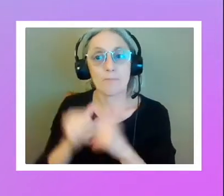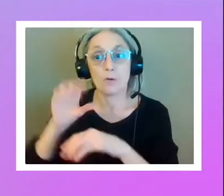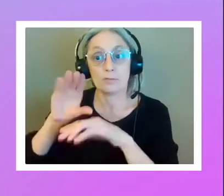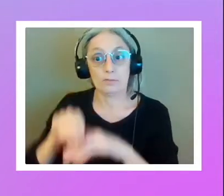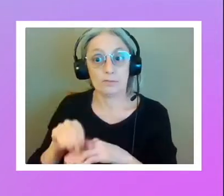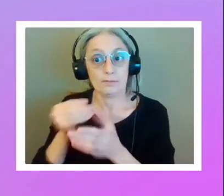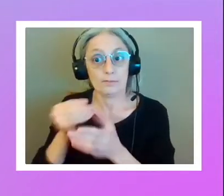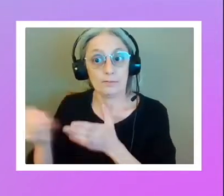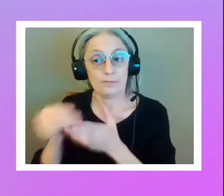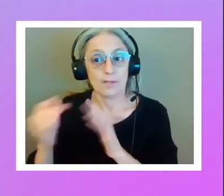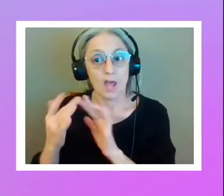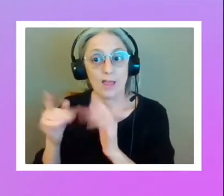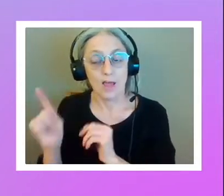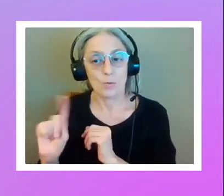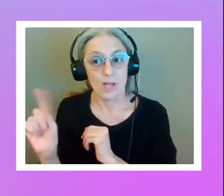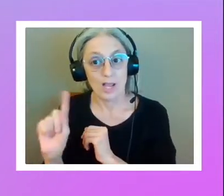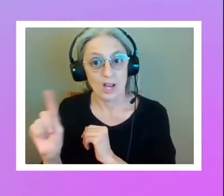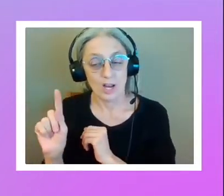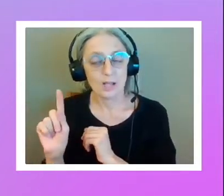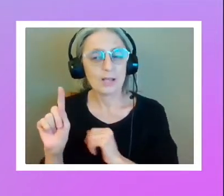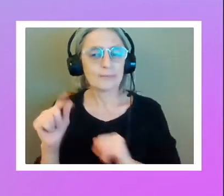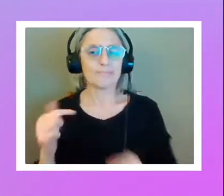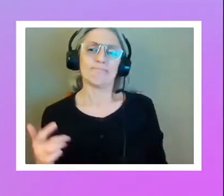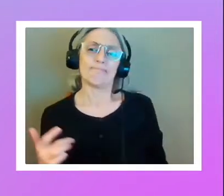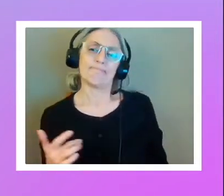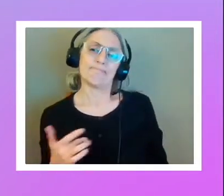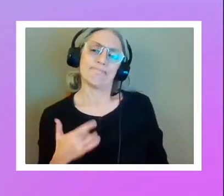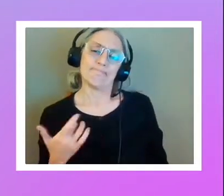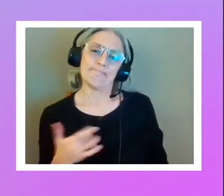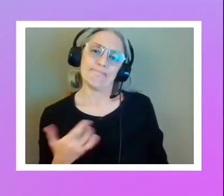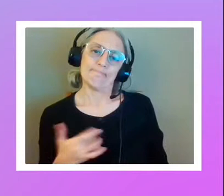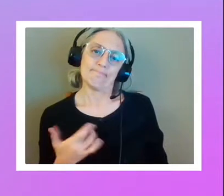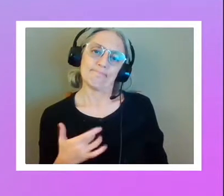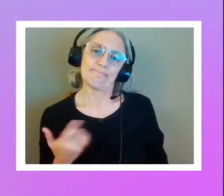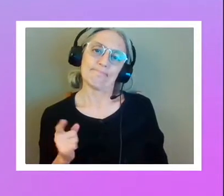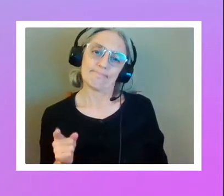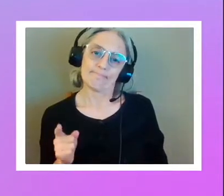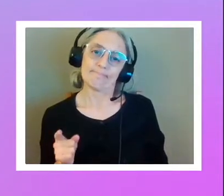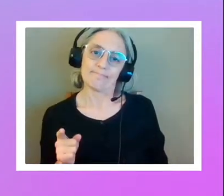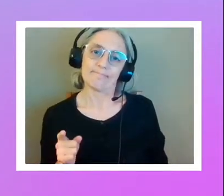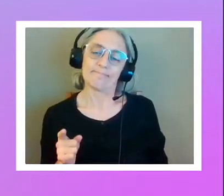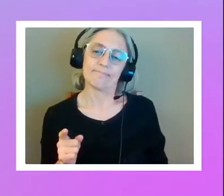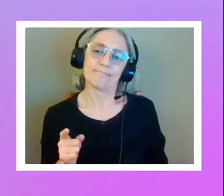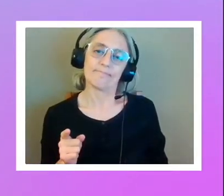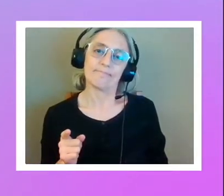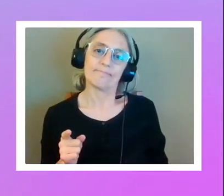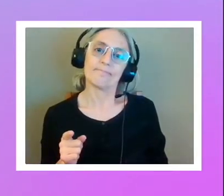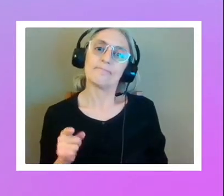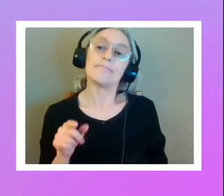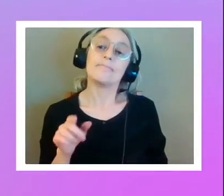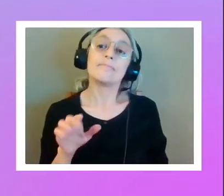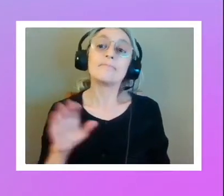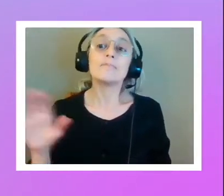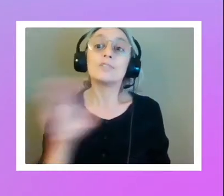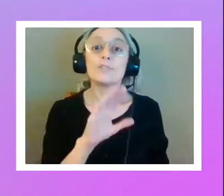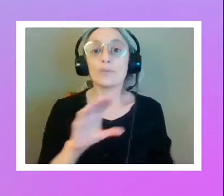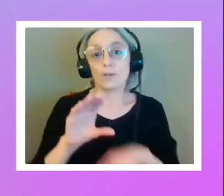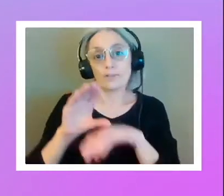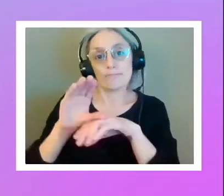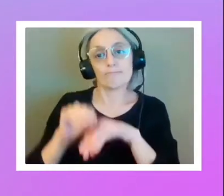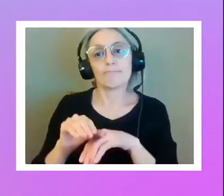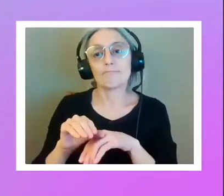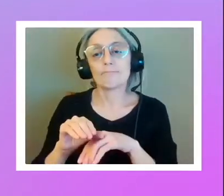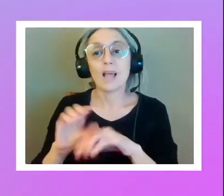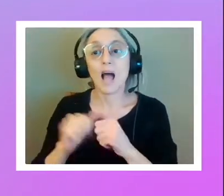likely, pretty big chance, you got your deals from your emails,